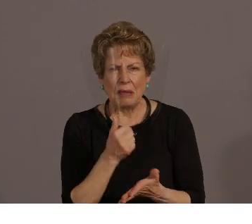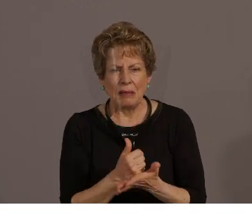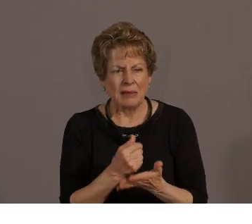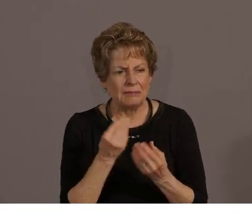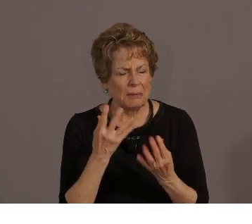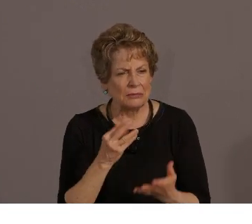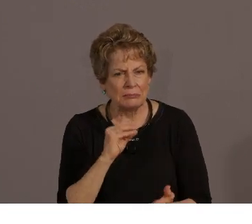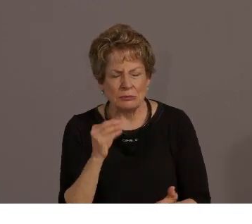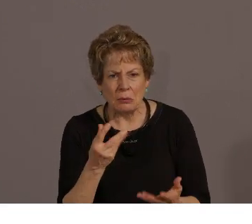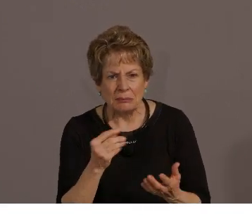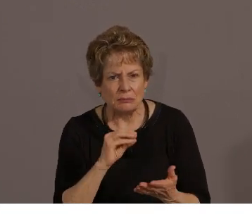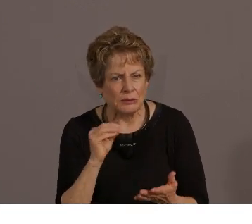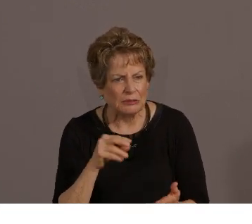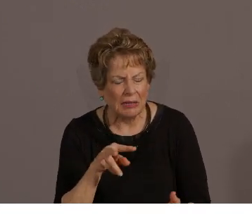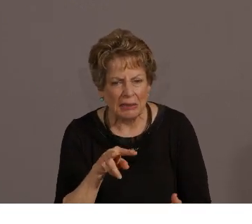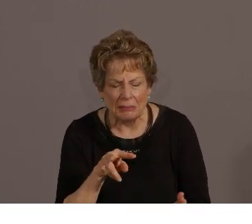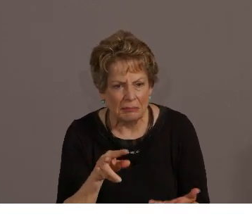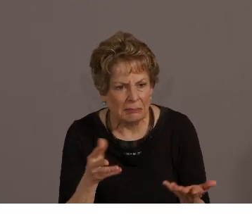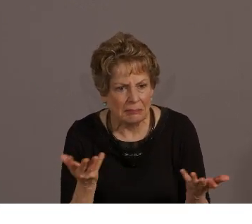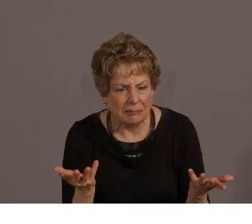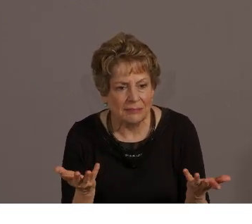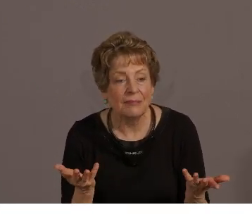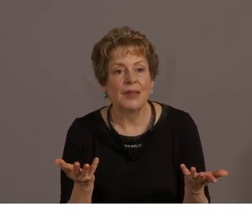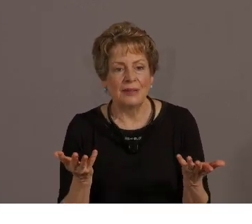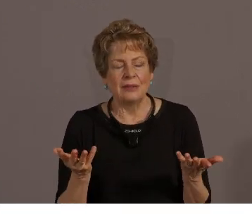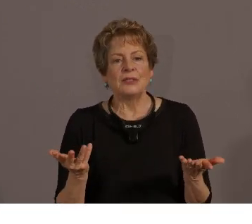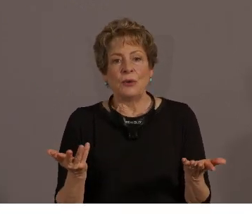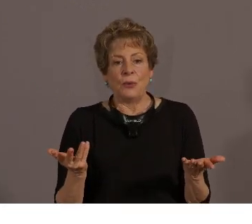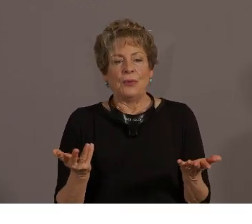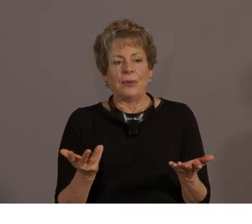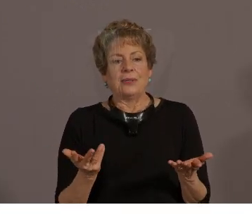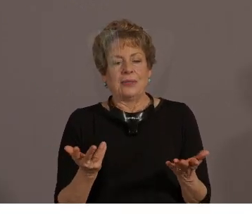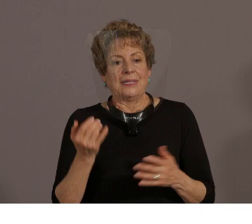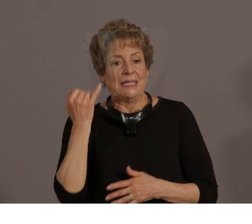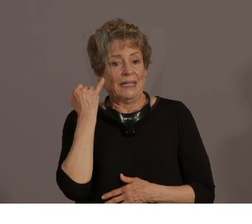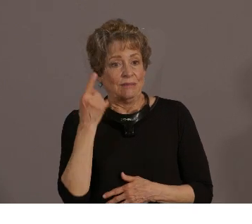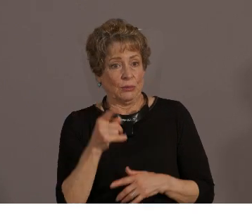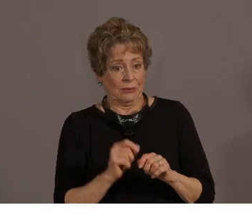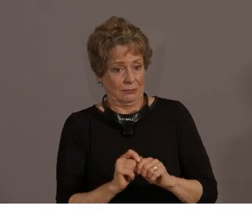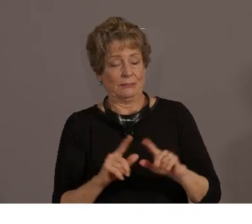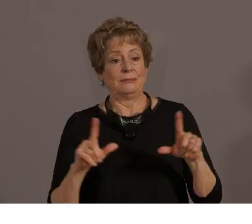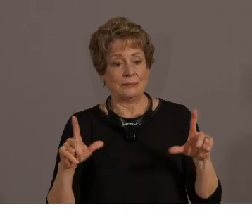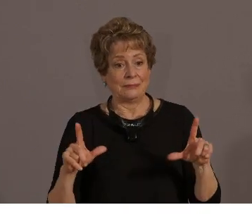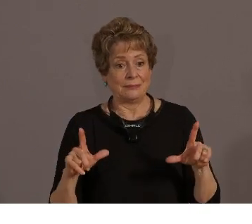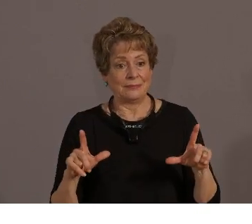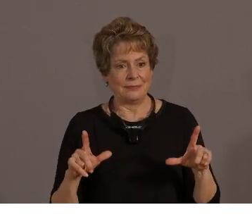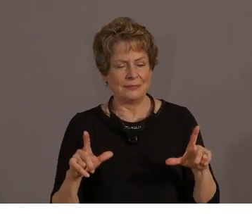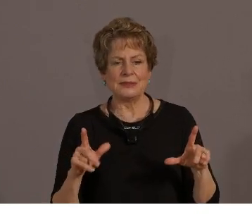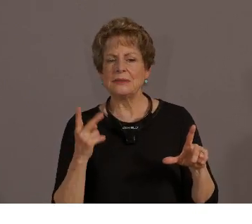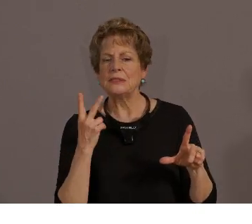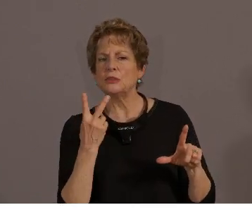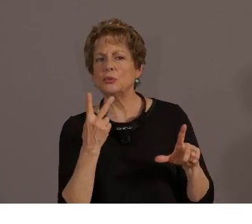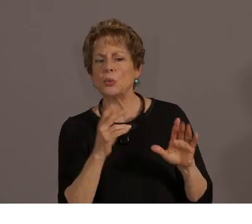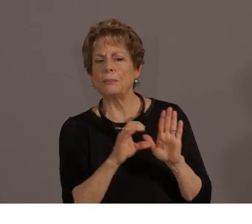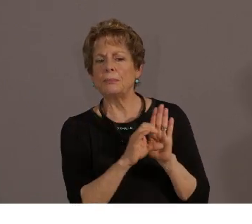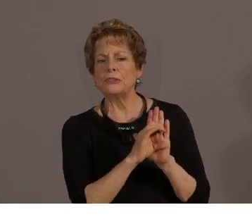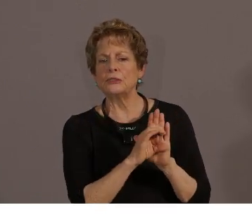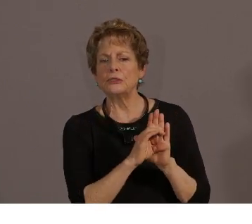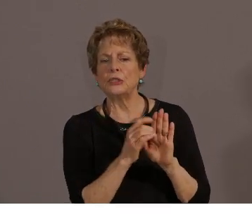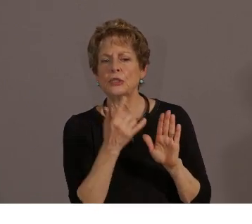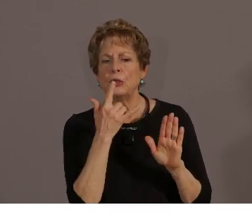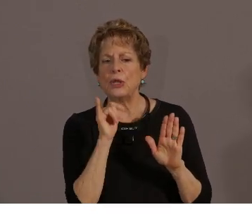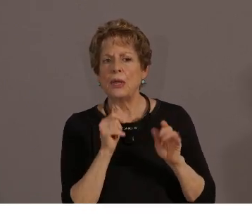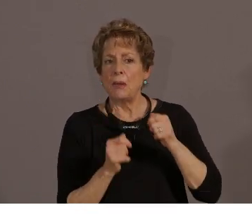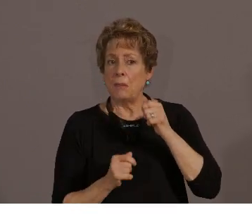right-hand corner of the map, you'll see two little icons. One looks like a little magnifying glass and the other looks like a stack of